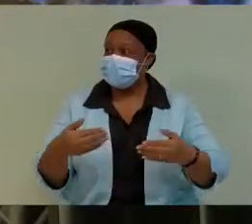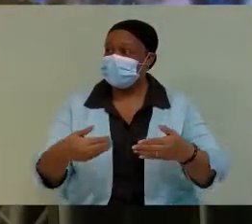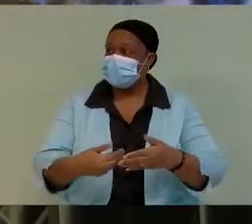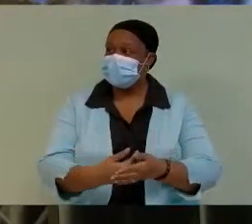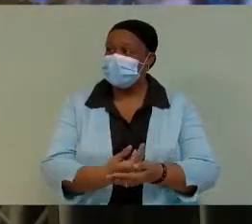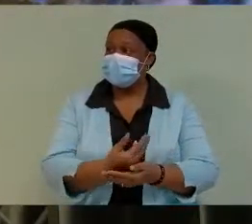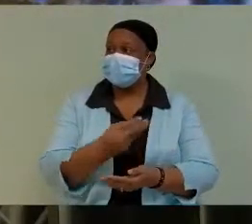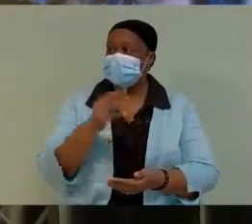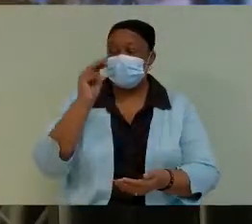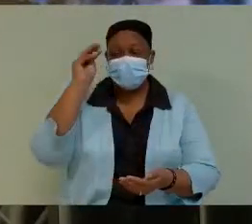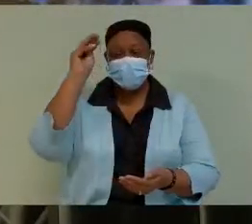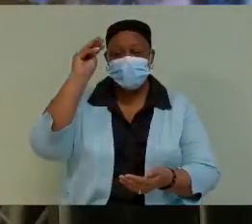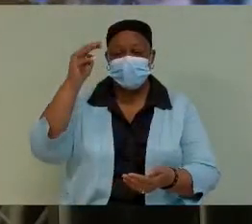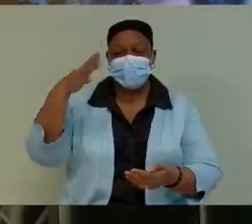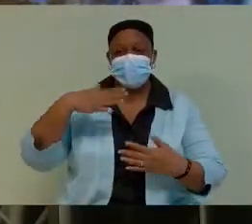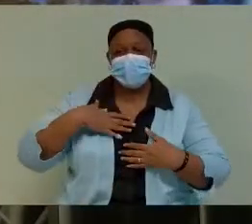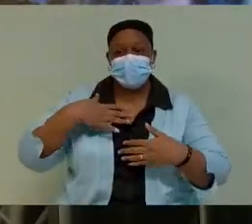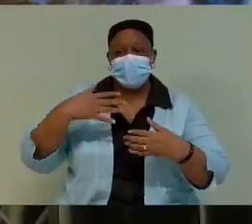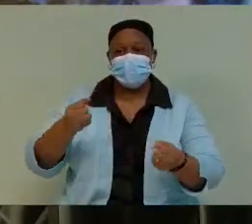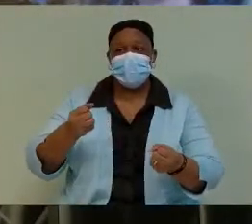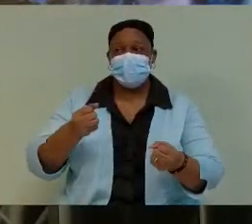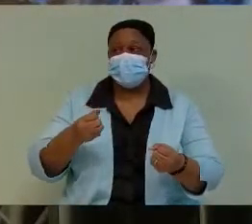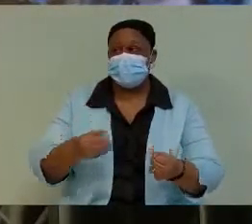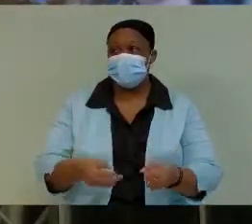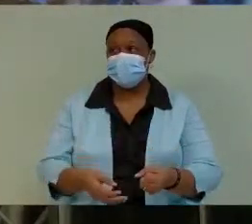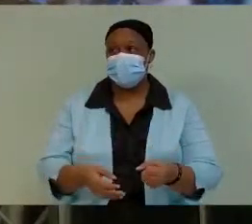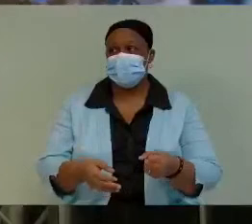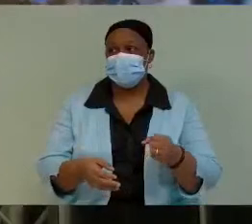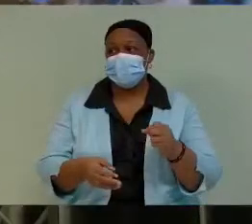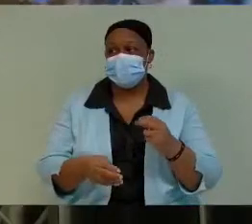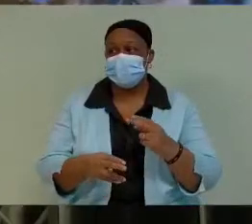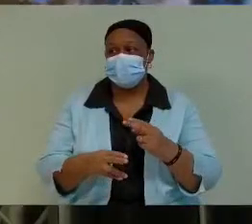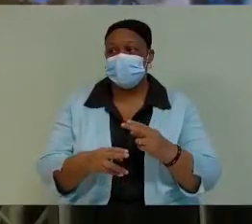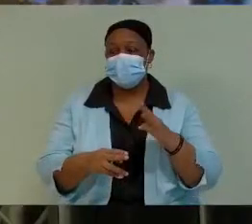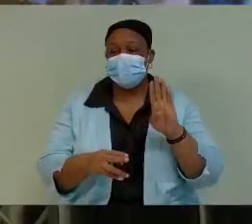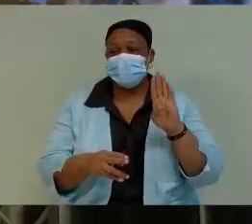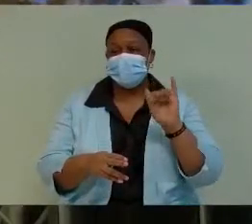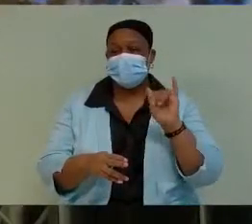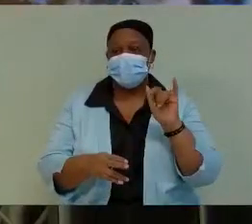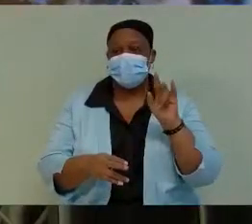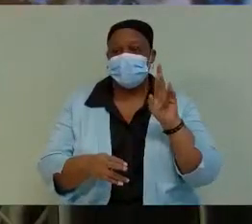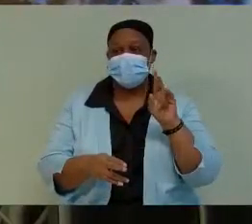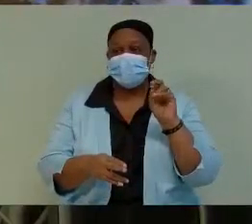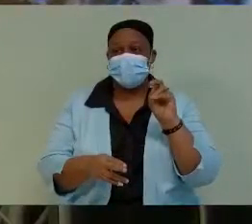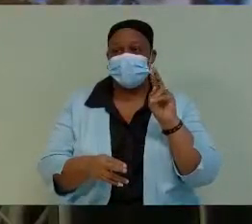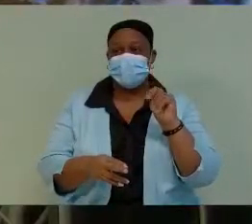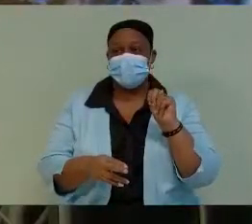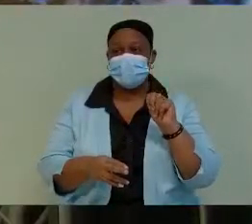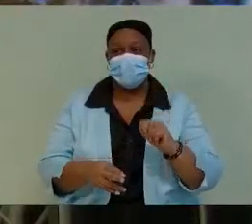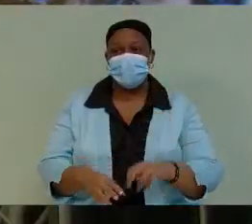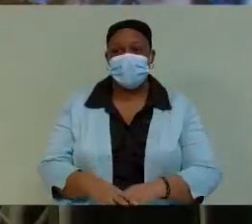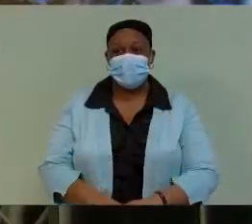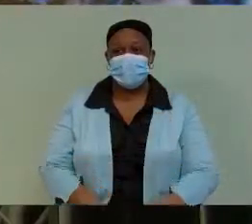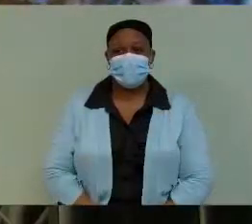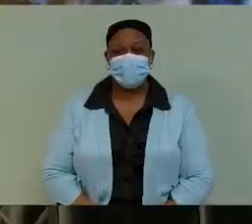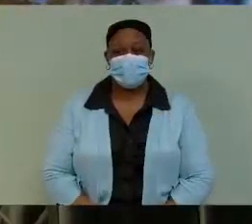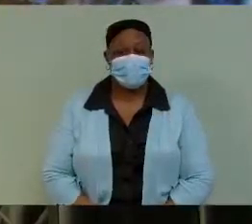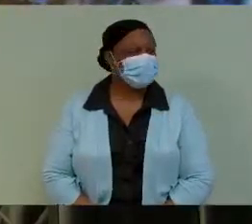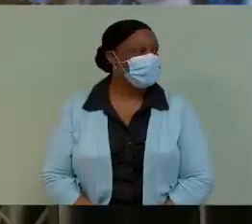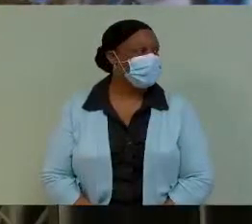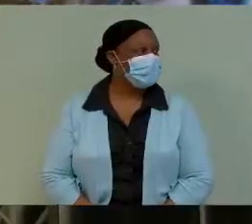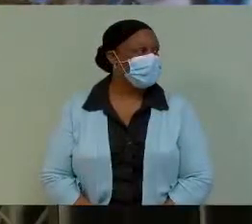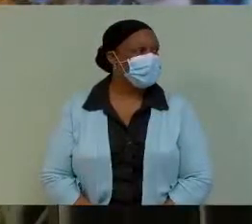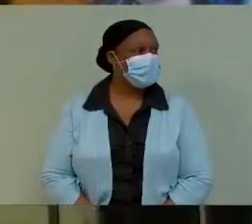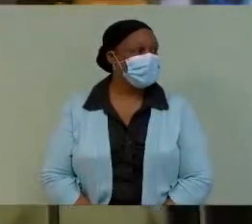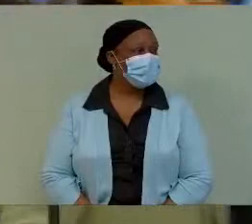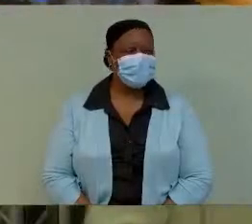Minister of Health, the Honorable Akila Byron Nisbet, to the NEOC family. Thank you for allowing me to